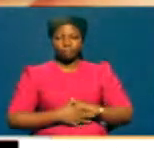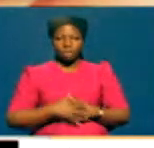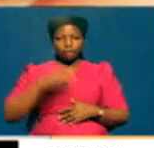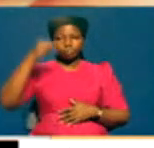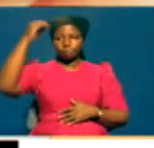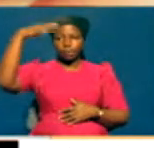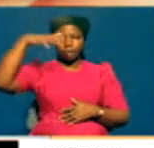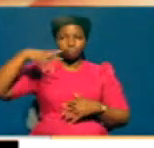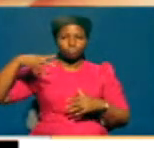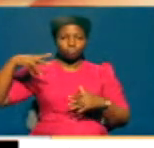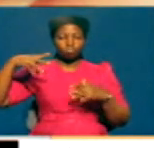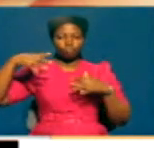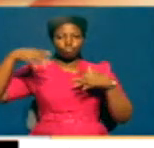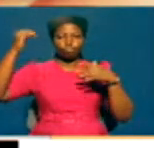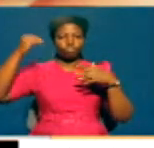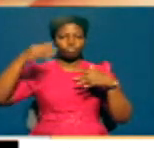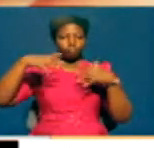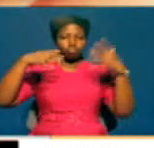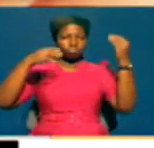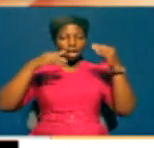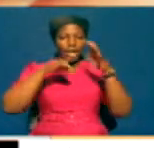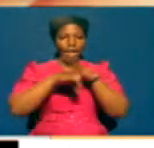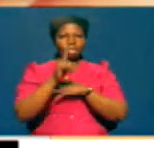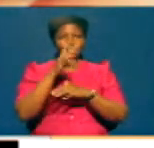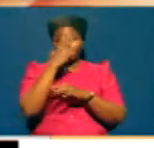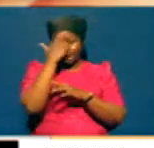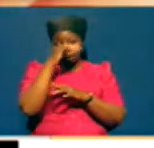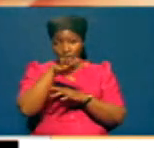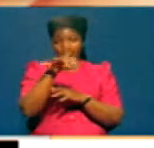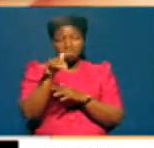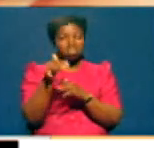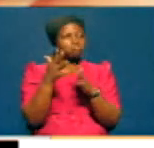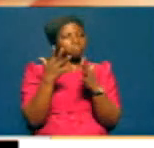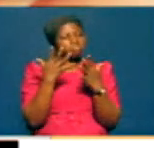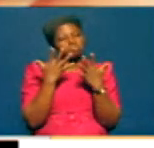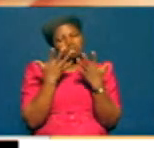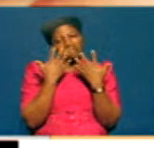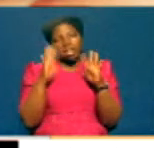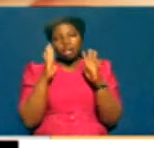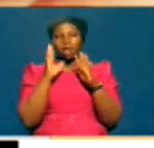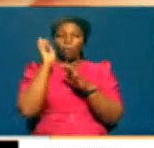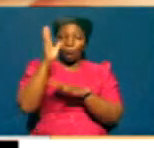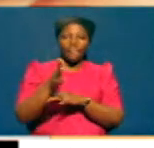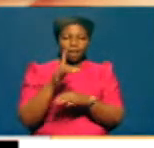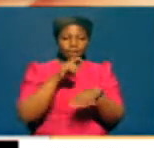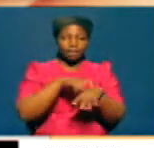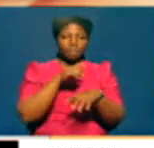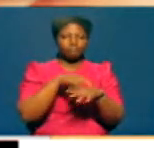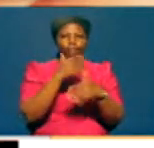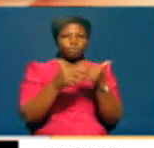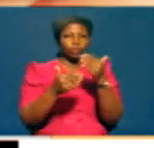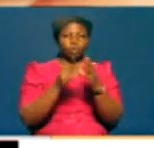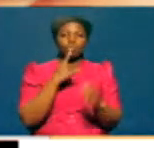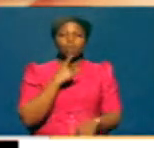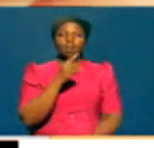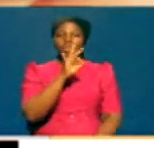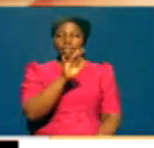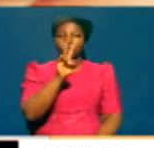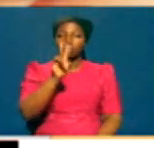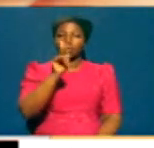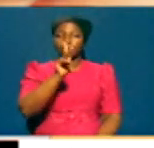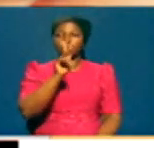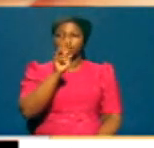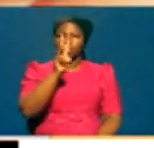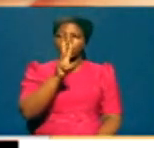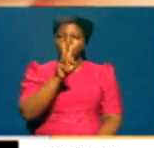Narok County will soon be a thing of the past once the construction of a 132 kilovolt Olkaria